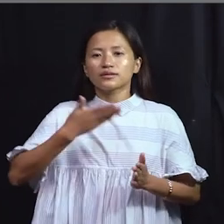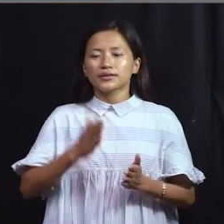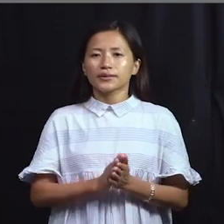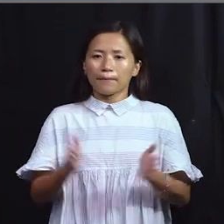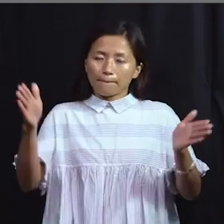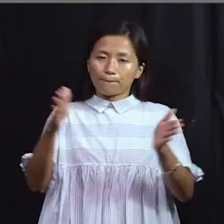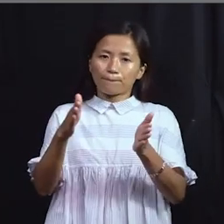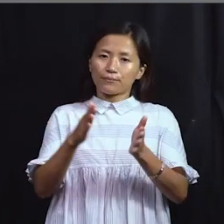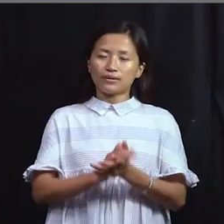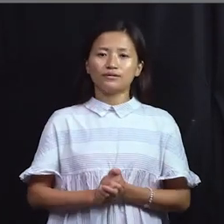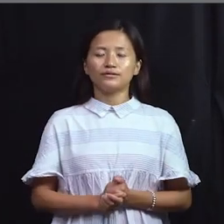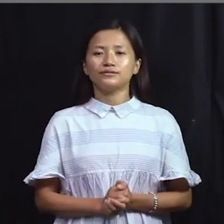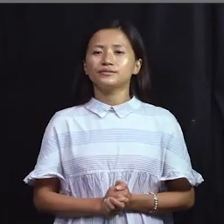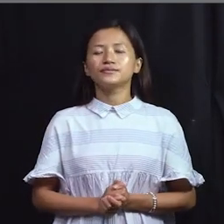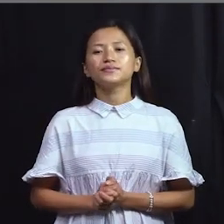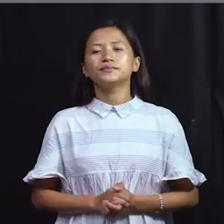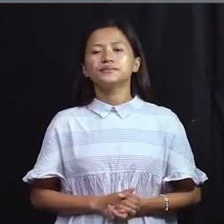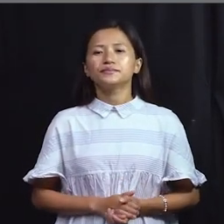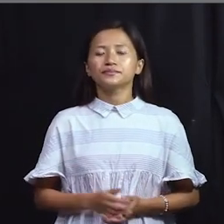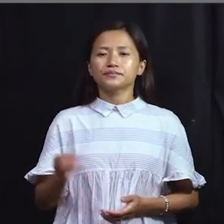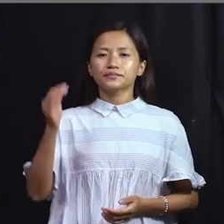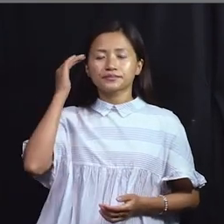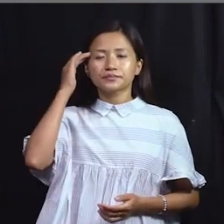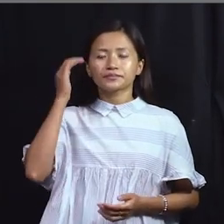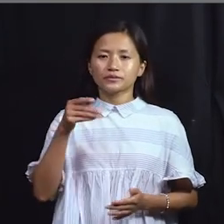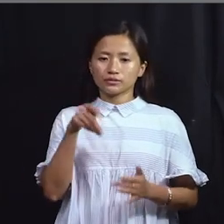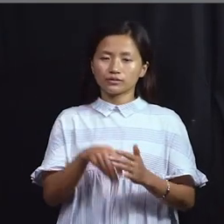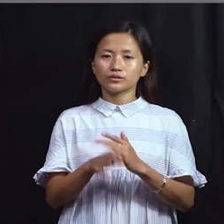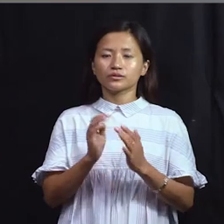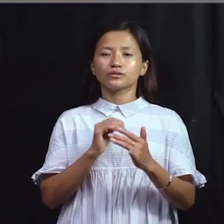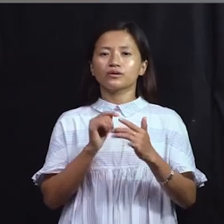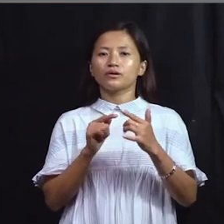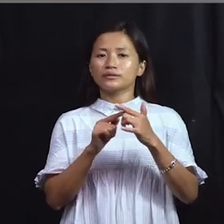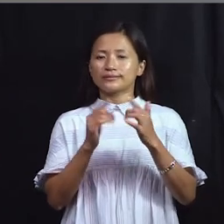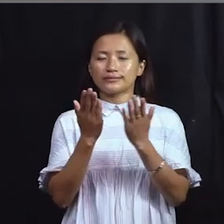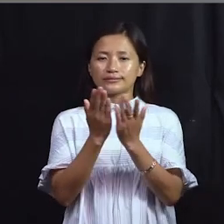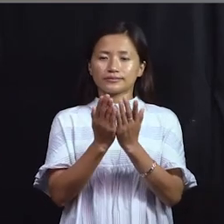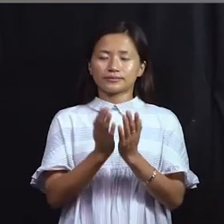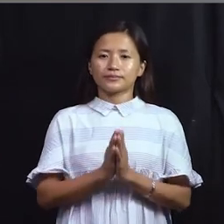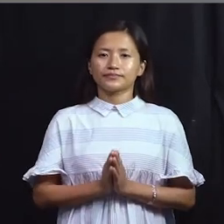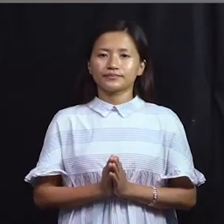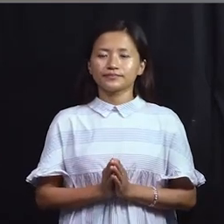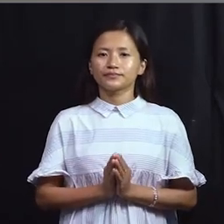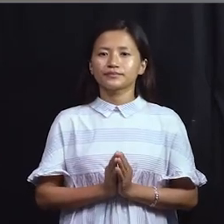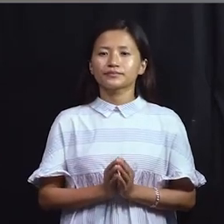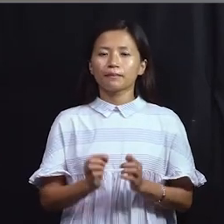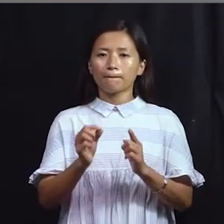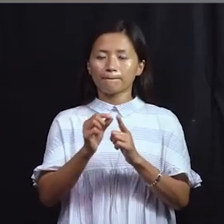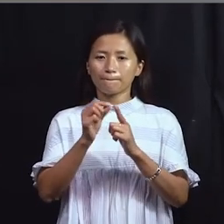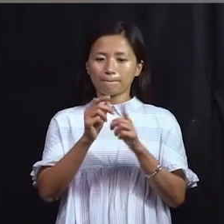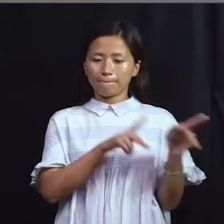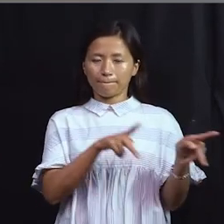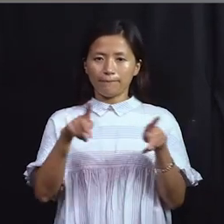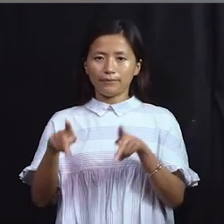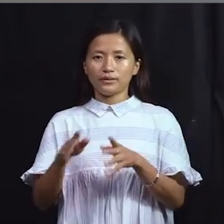possible, understood. So, you know, before we go into your textbook, there is this thing called planning